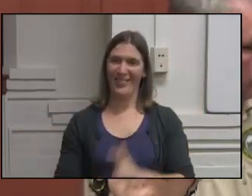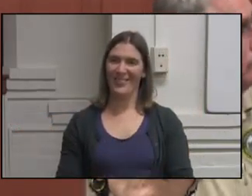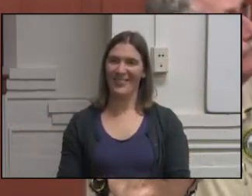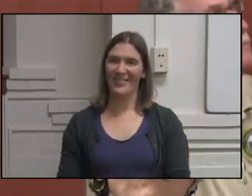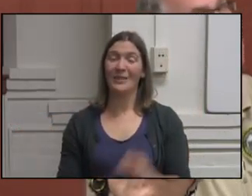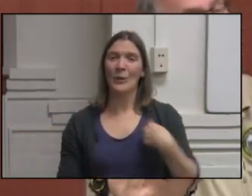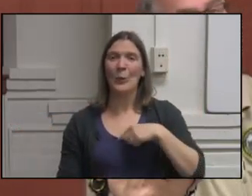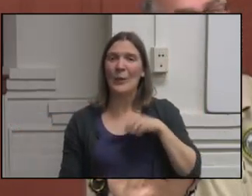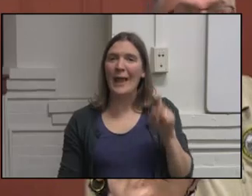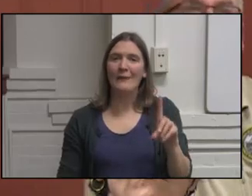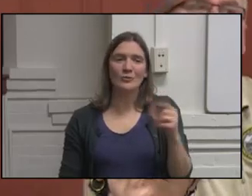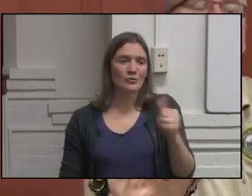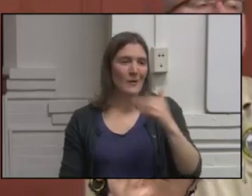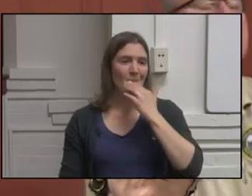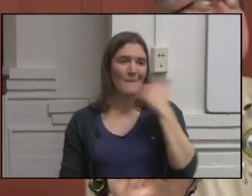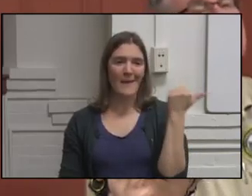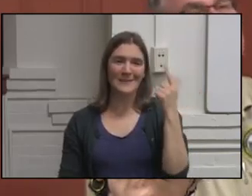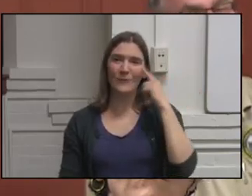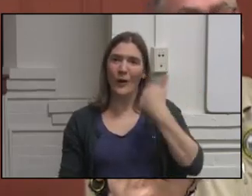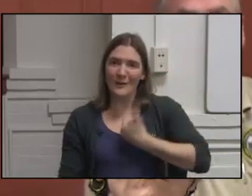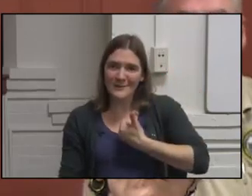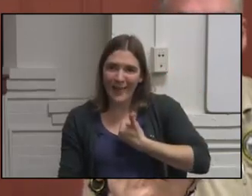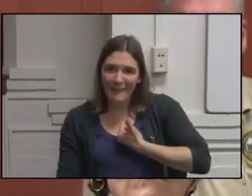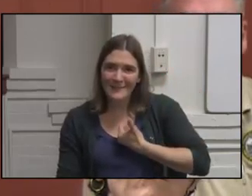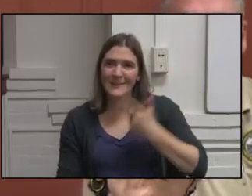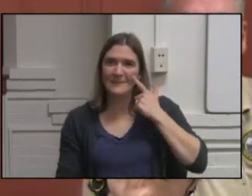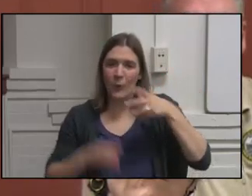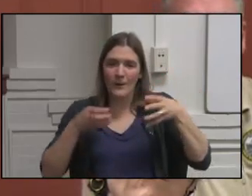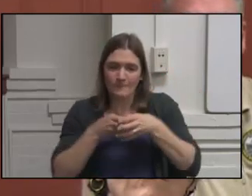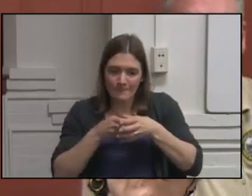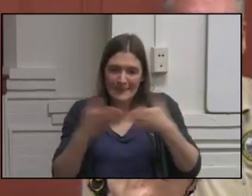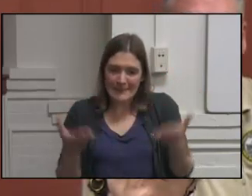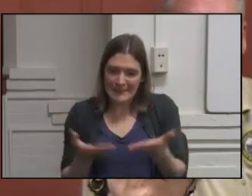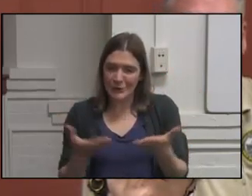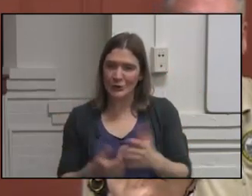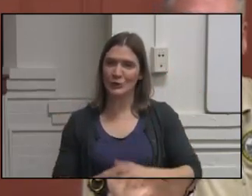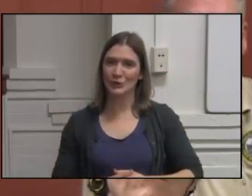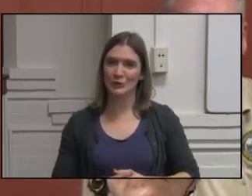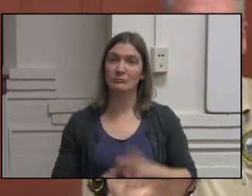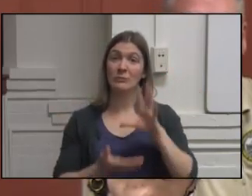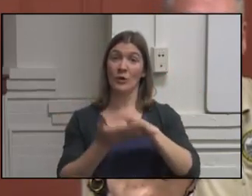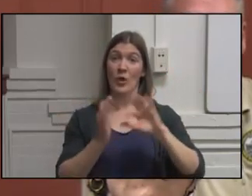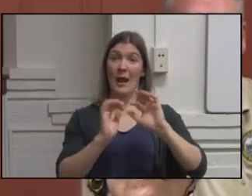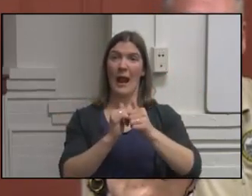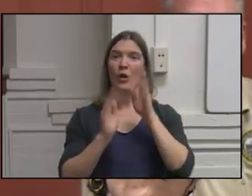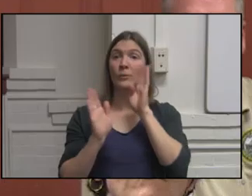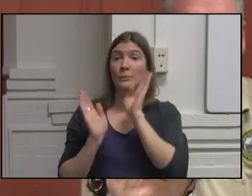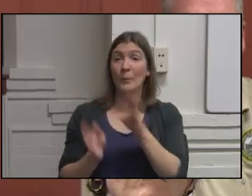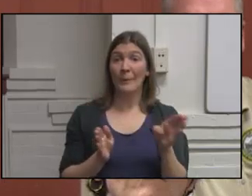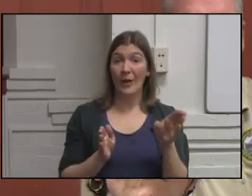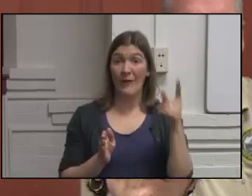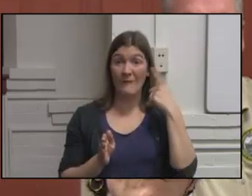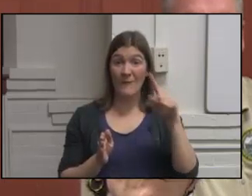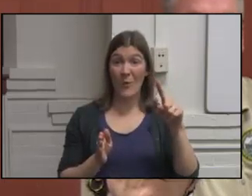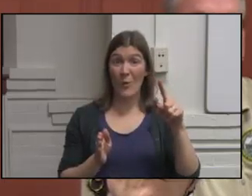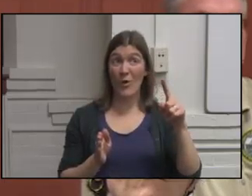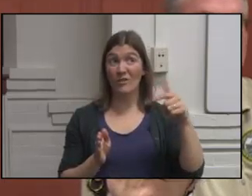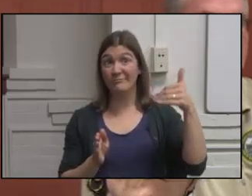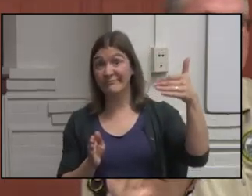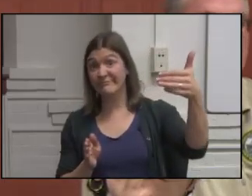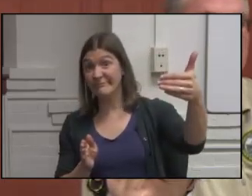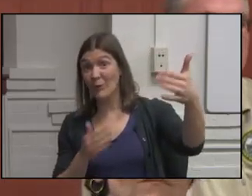we have to do everything we can for ourselves and learn how to be prepared for whatever